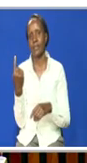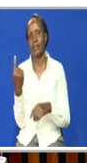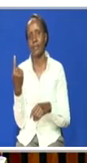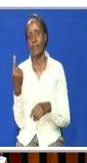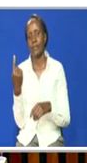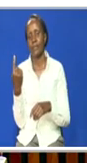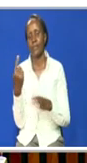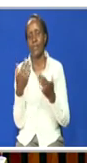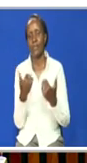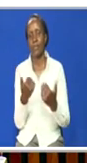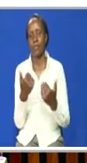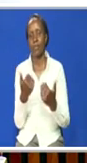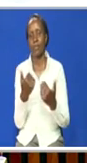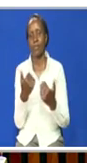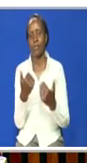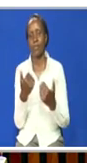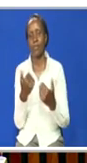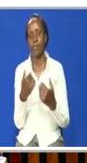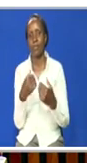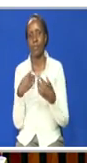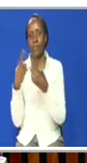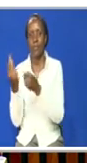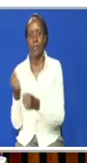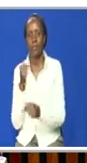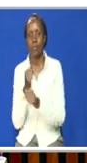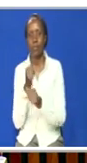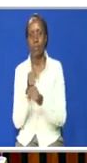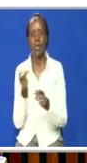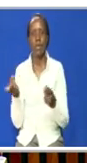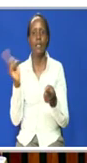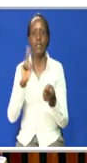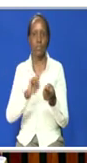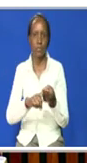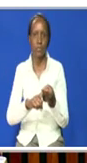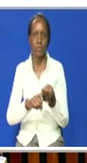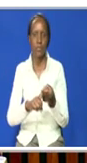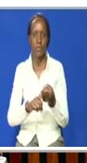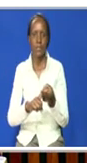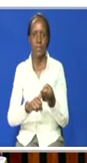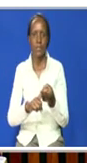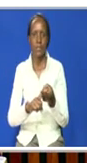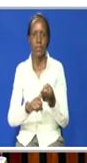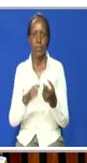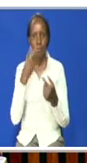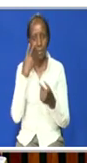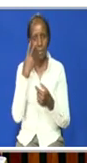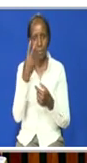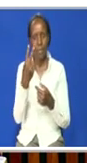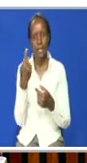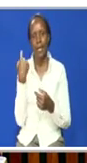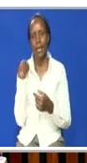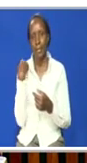We are going to do addition. We are going to look at